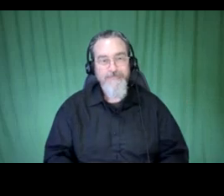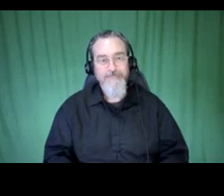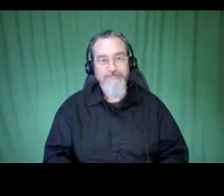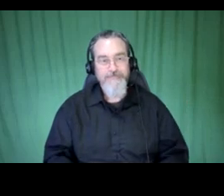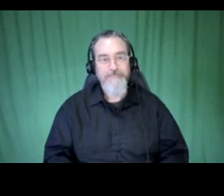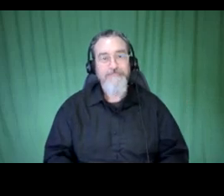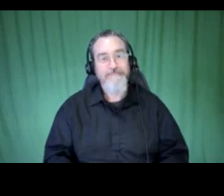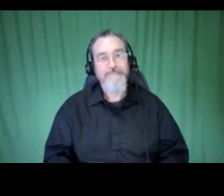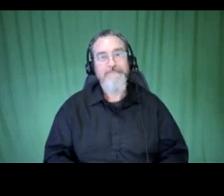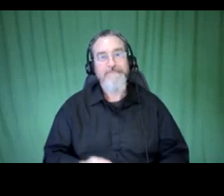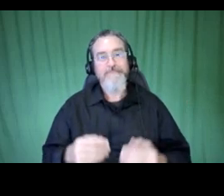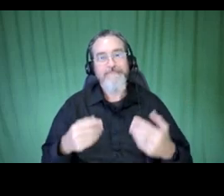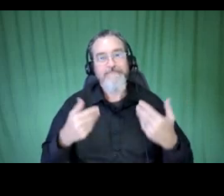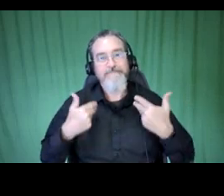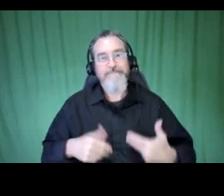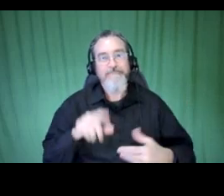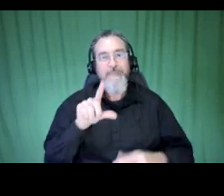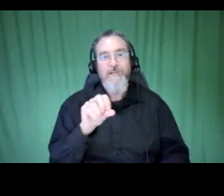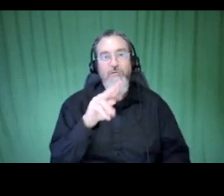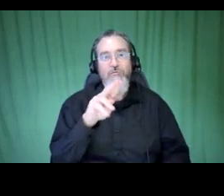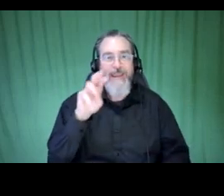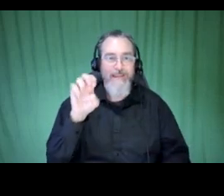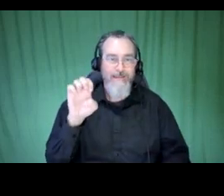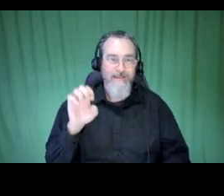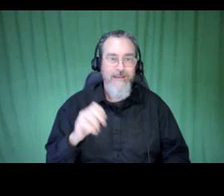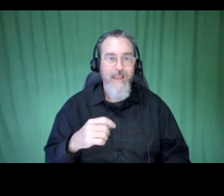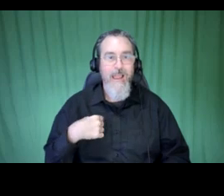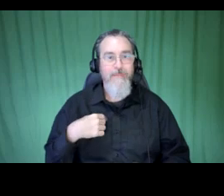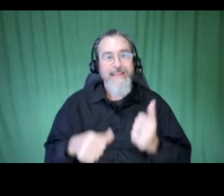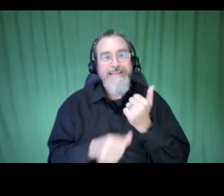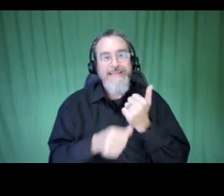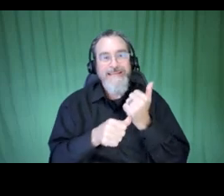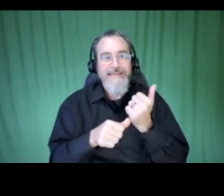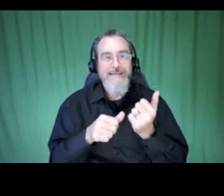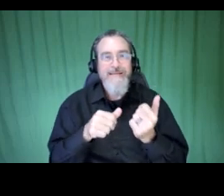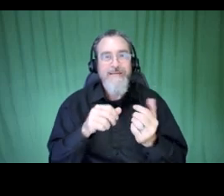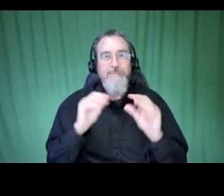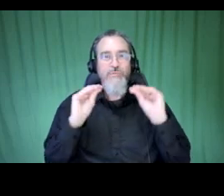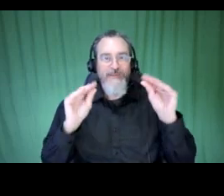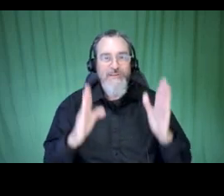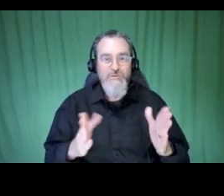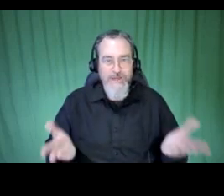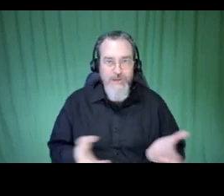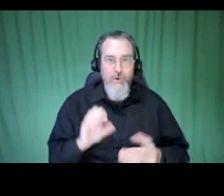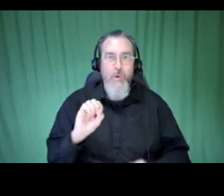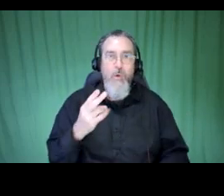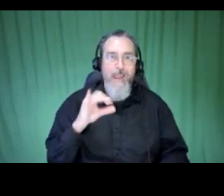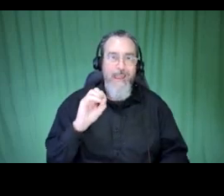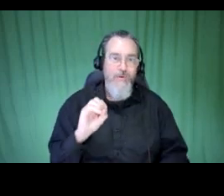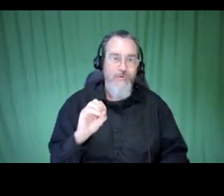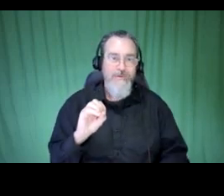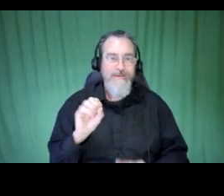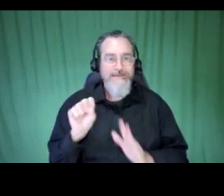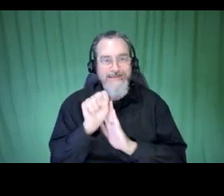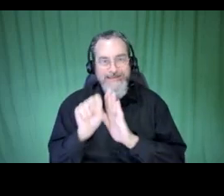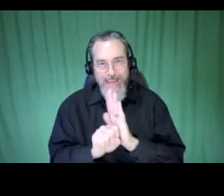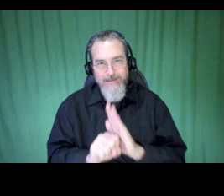I'm Lorraine Miralha. I'm an assistant professor of watershed modeling and data analytics here at Ohio State in the Department of Food, Ag, and Biological